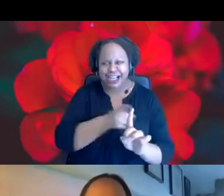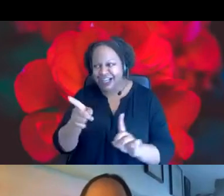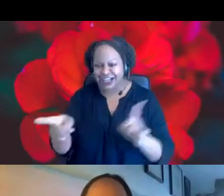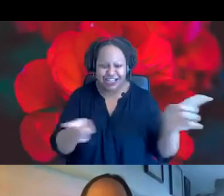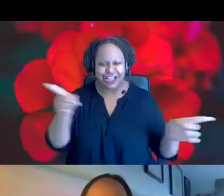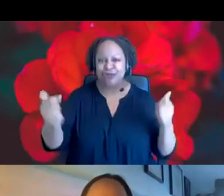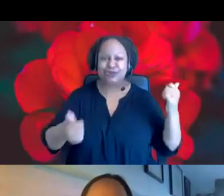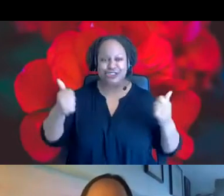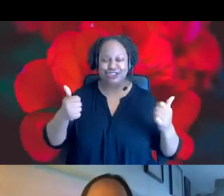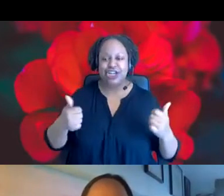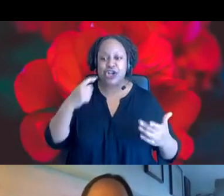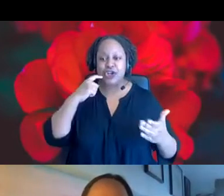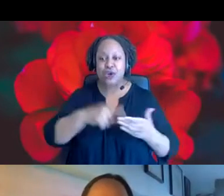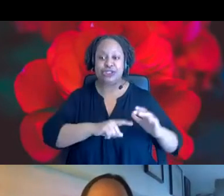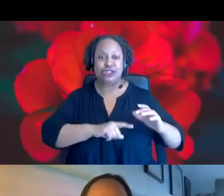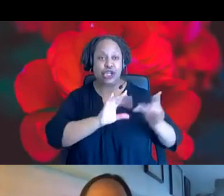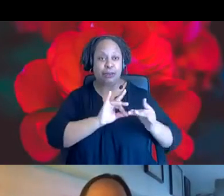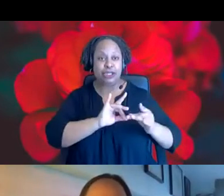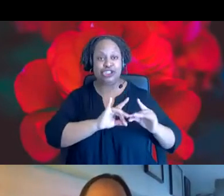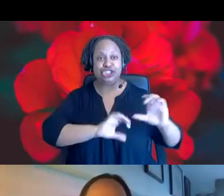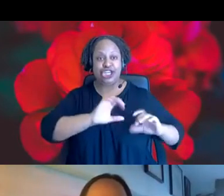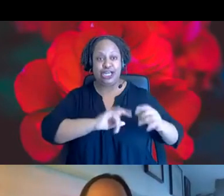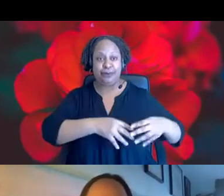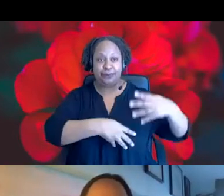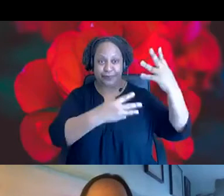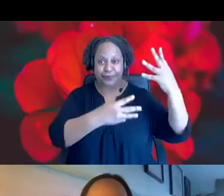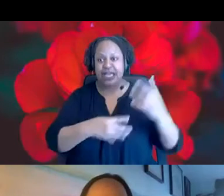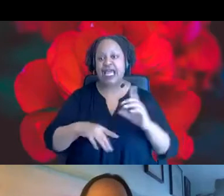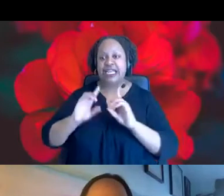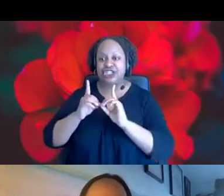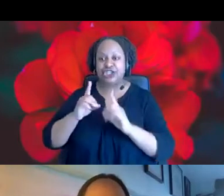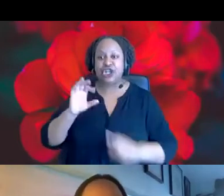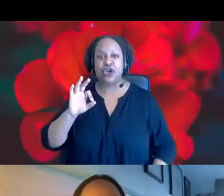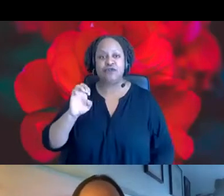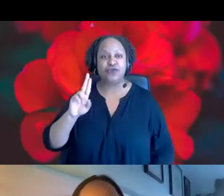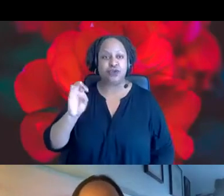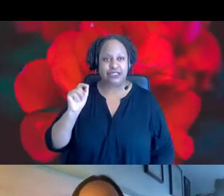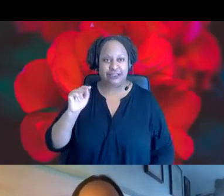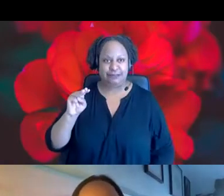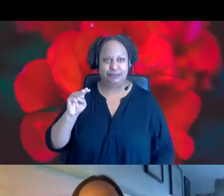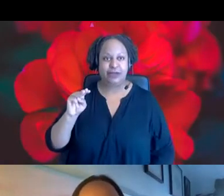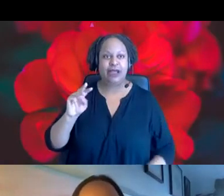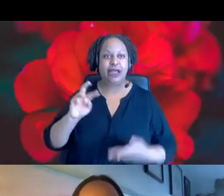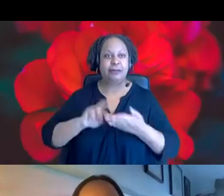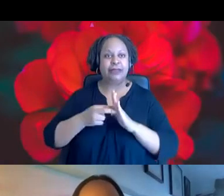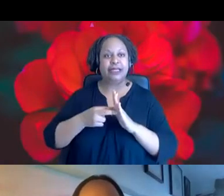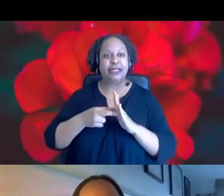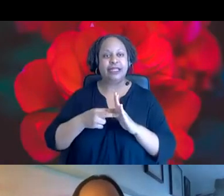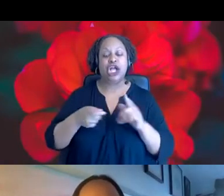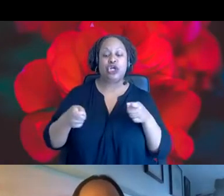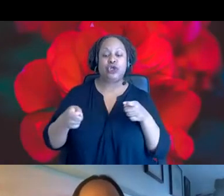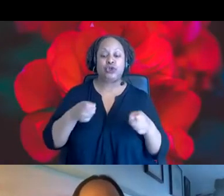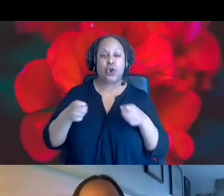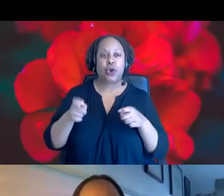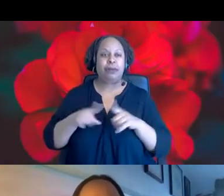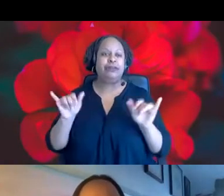of the comments in the chat. Digital feudalism is about means and resources and structured control of the same. So kind of building on some